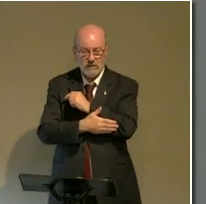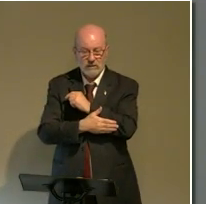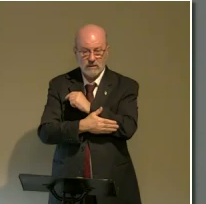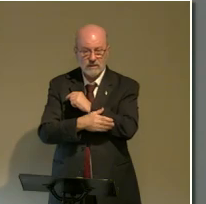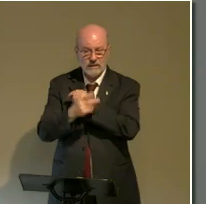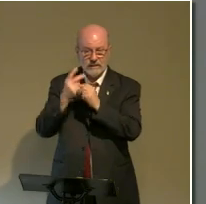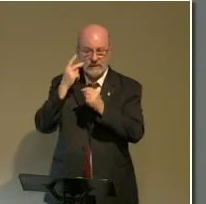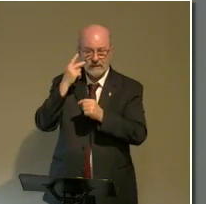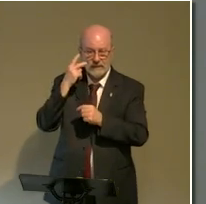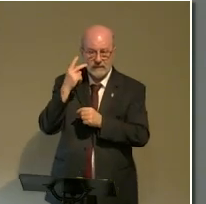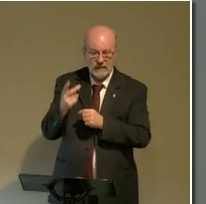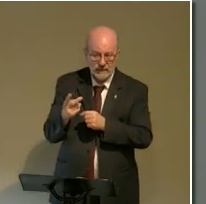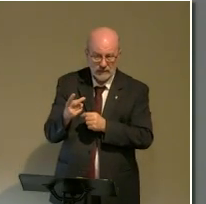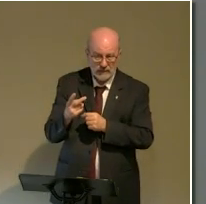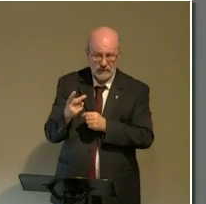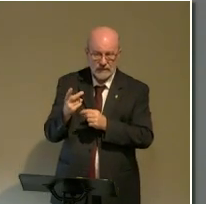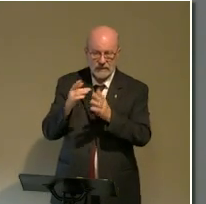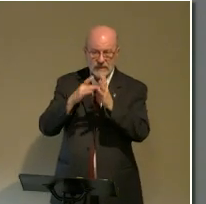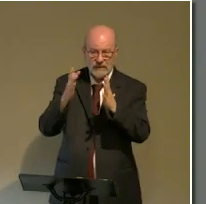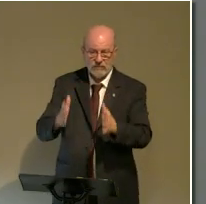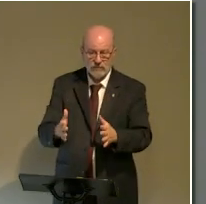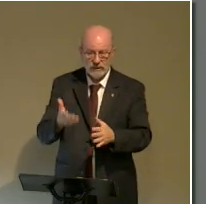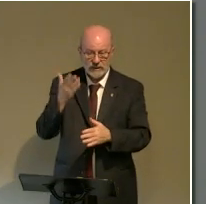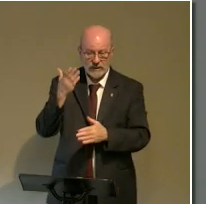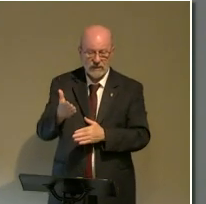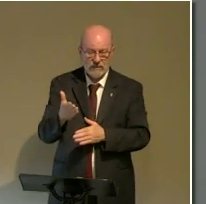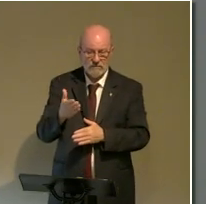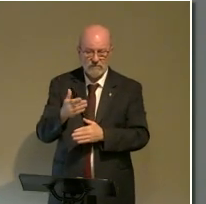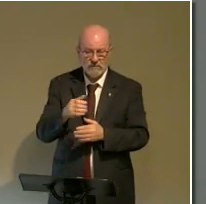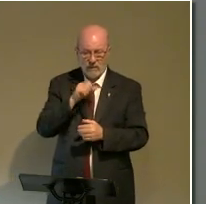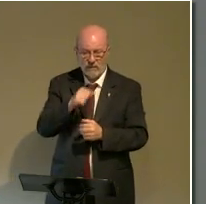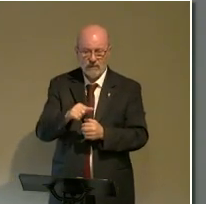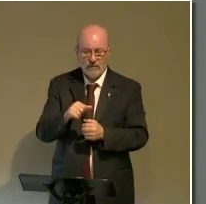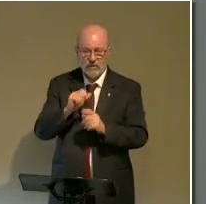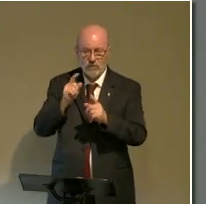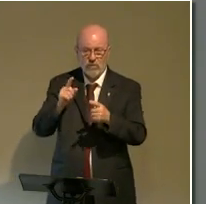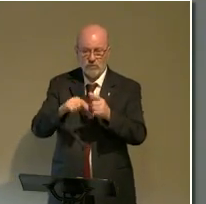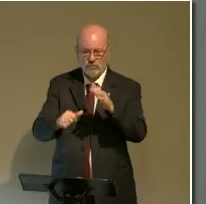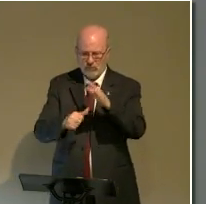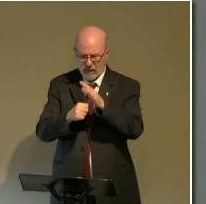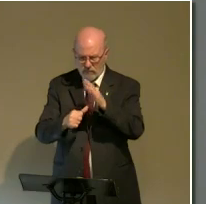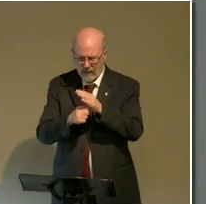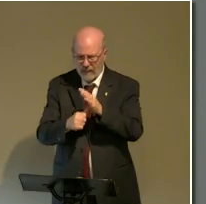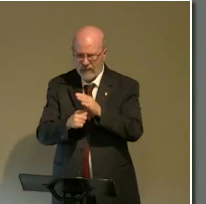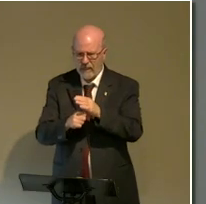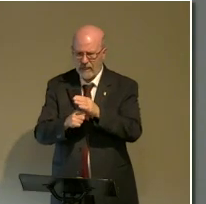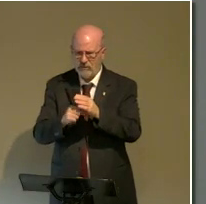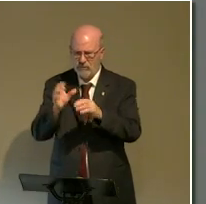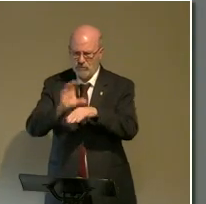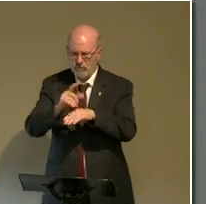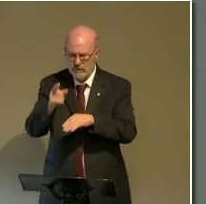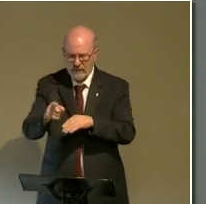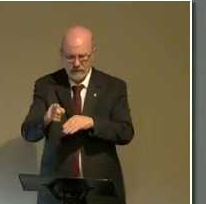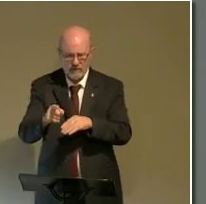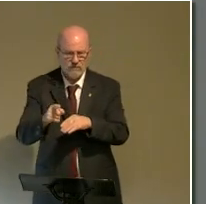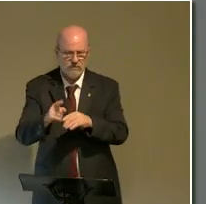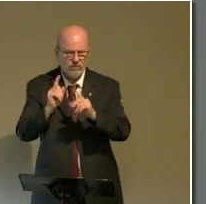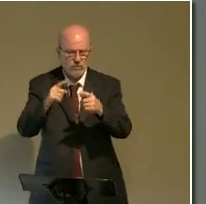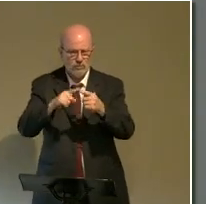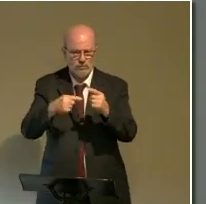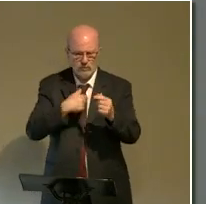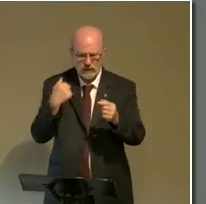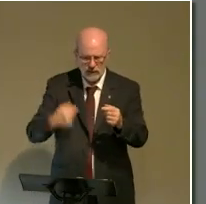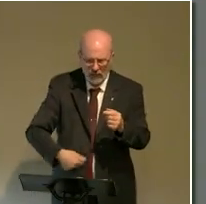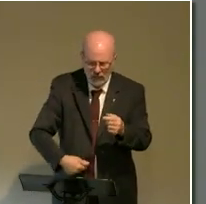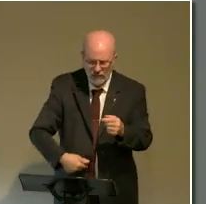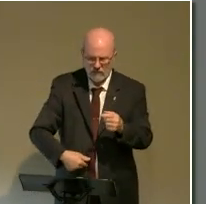and see Christianity there. I would love that. Go to Iran and go to a church there, and go to China